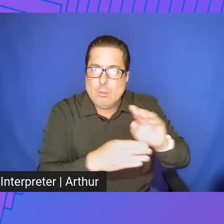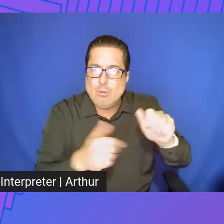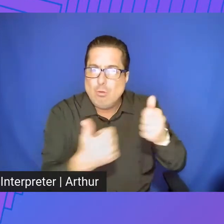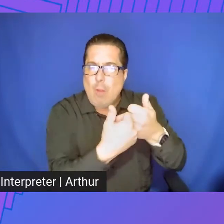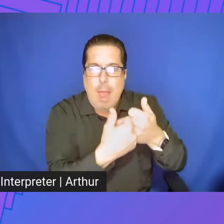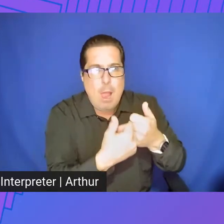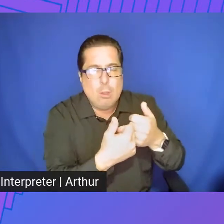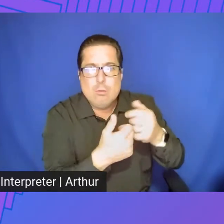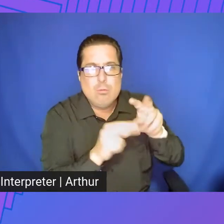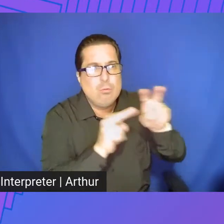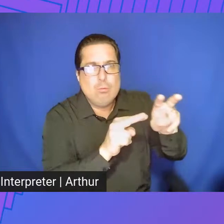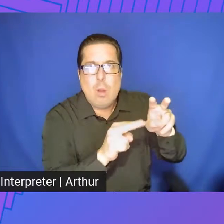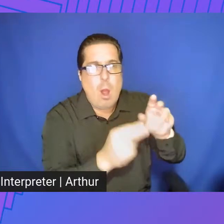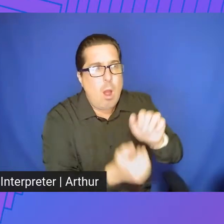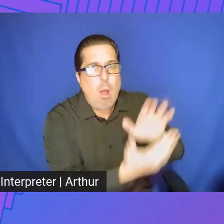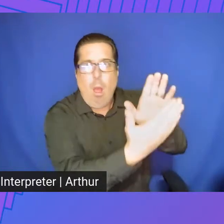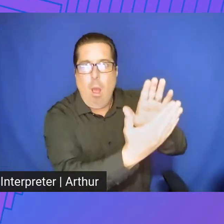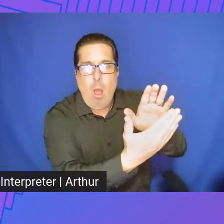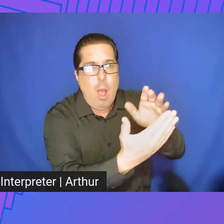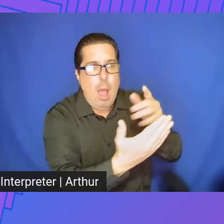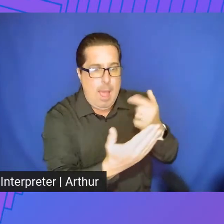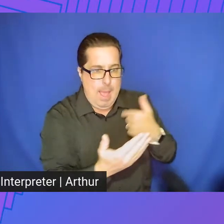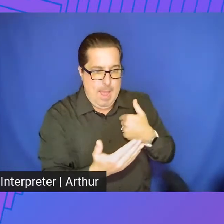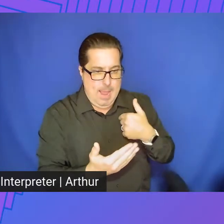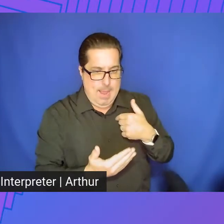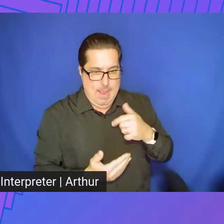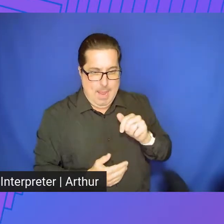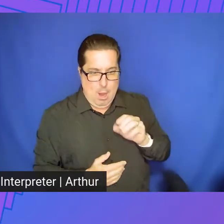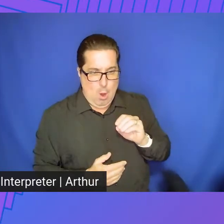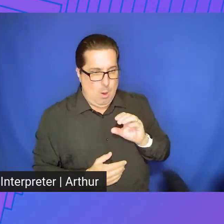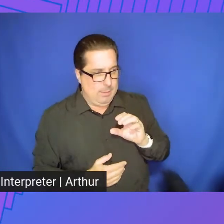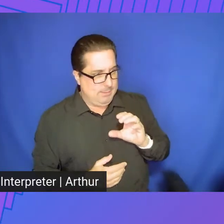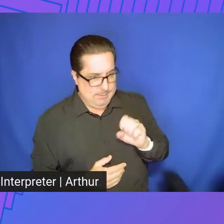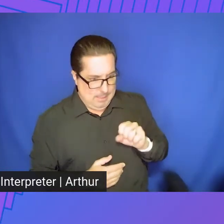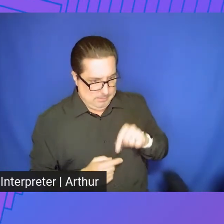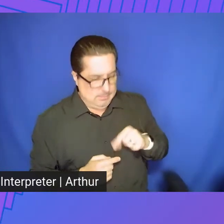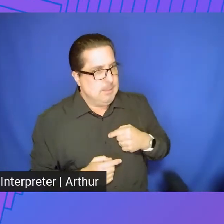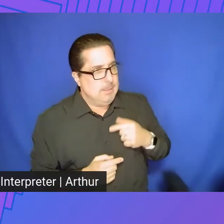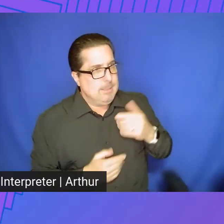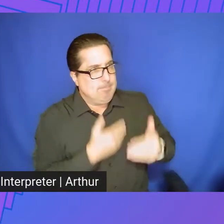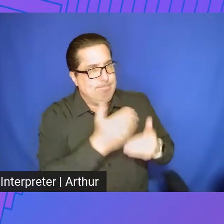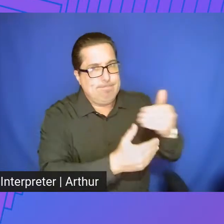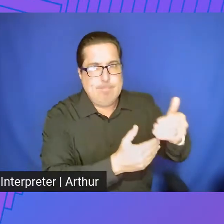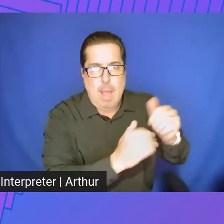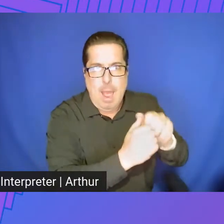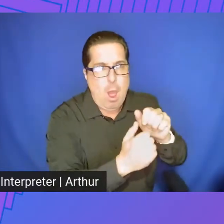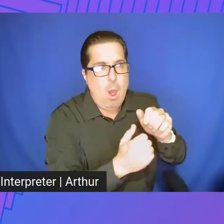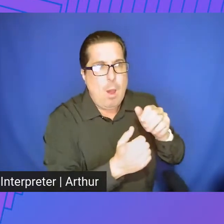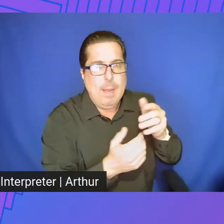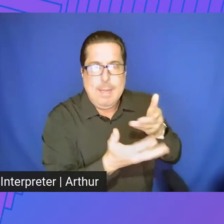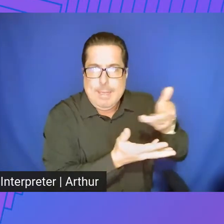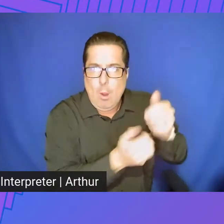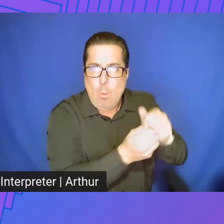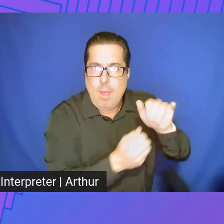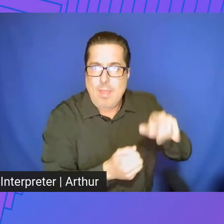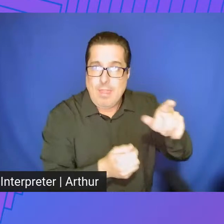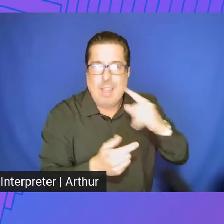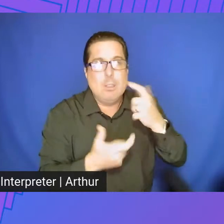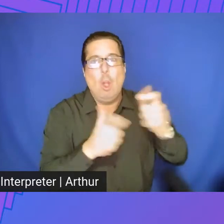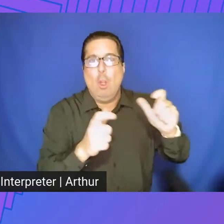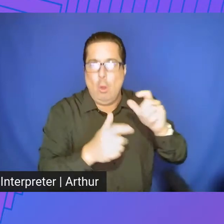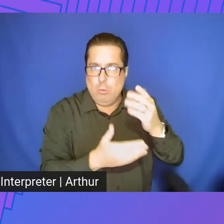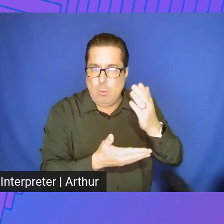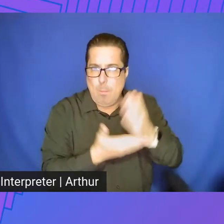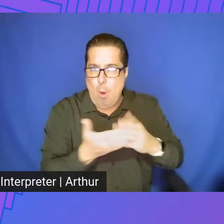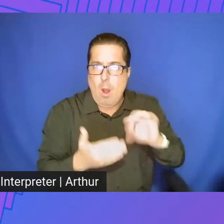into, is to me a huge part of the value proposition of the ecosystem. The amount of magic